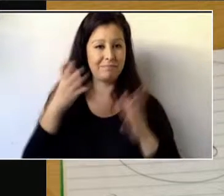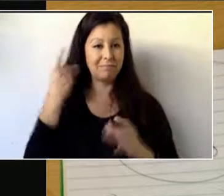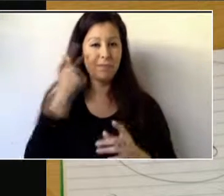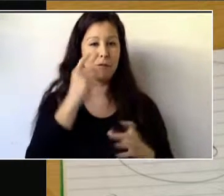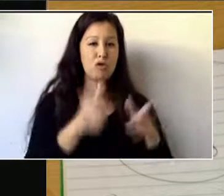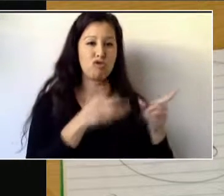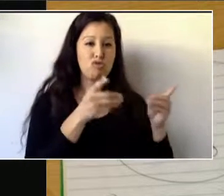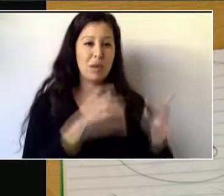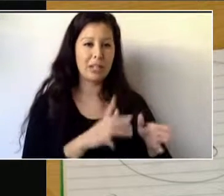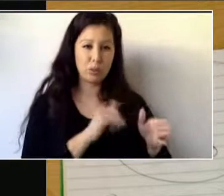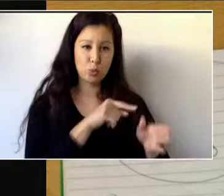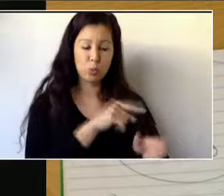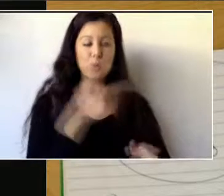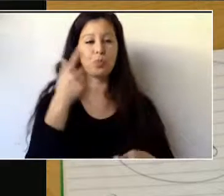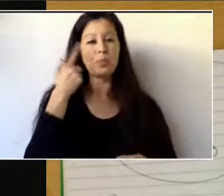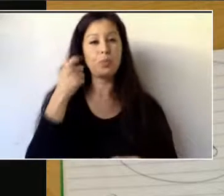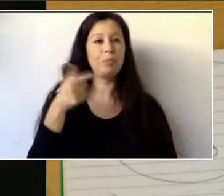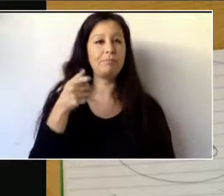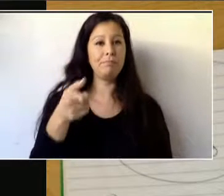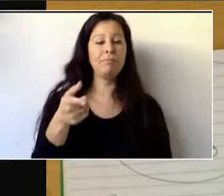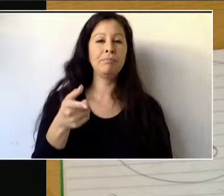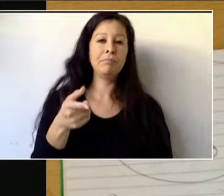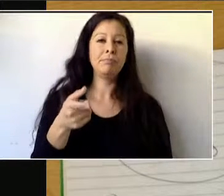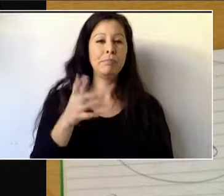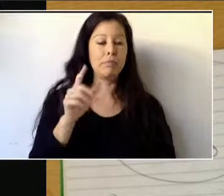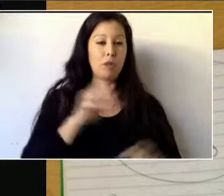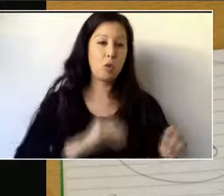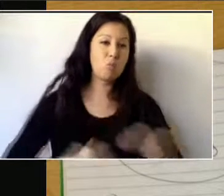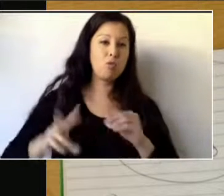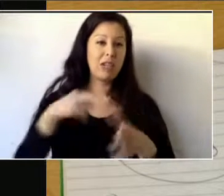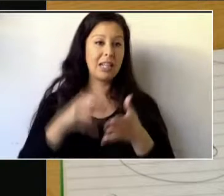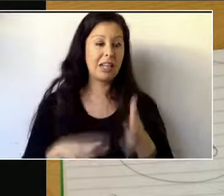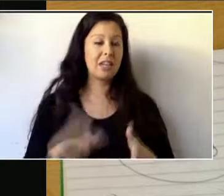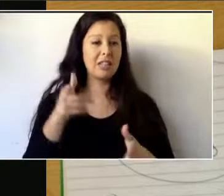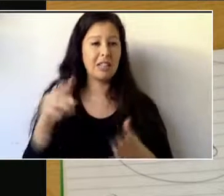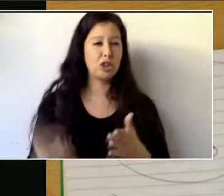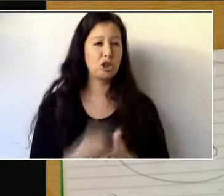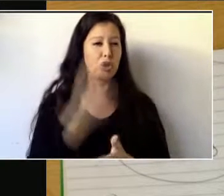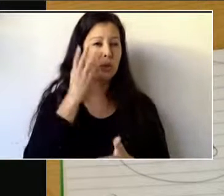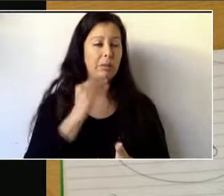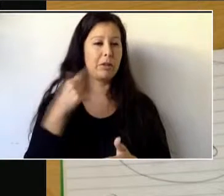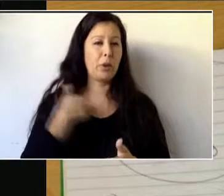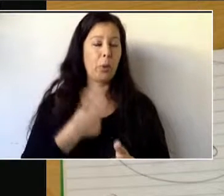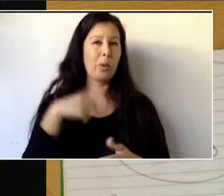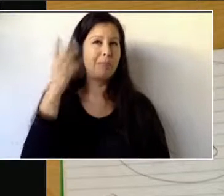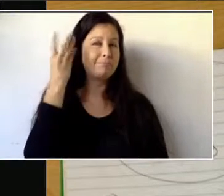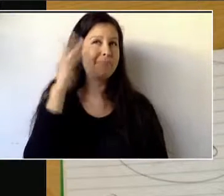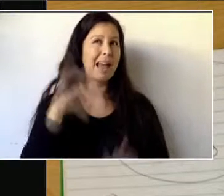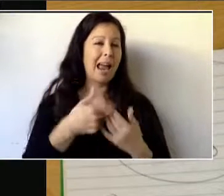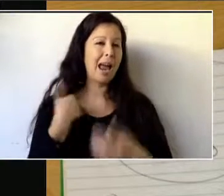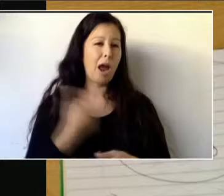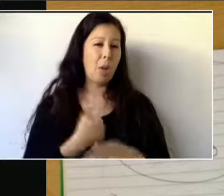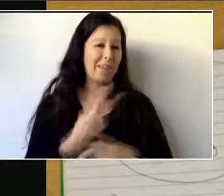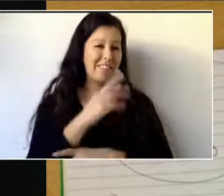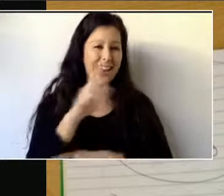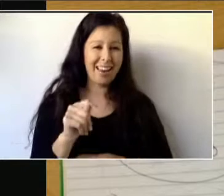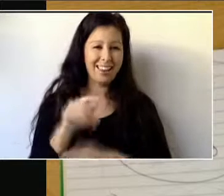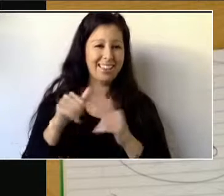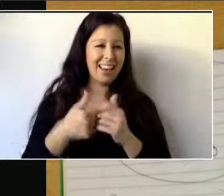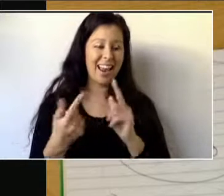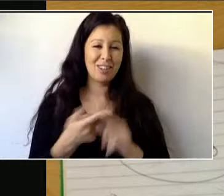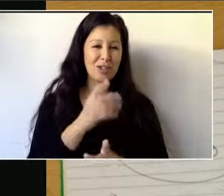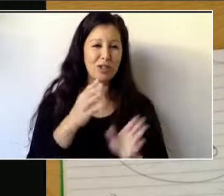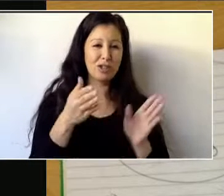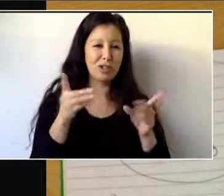directing, because it was the movement of the dancers was like this new experience. So we're like, okay, how do we figure out how